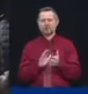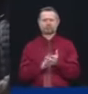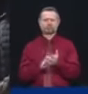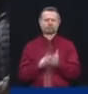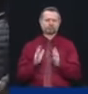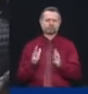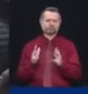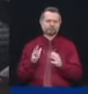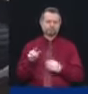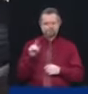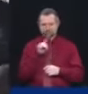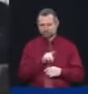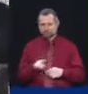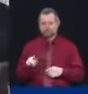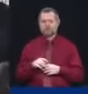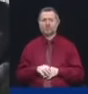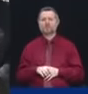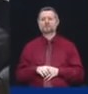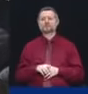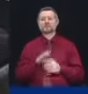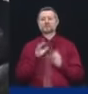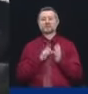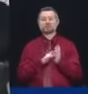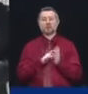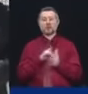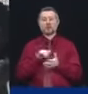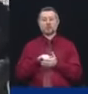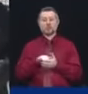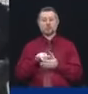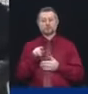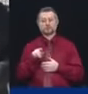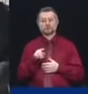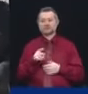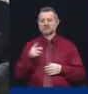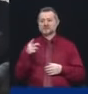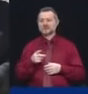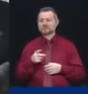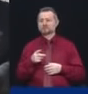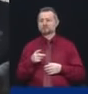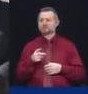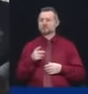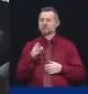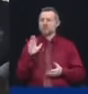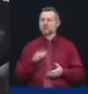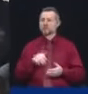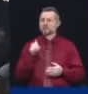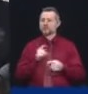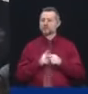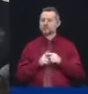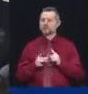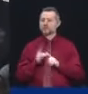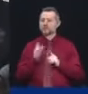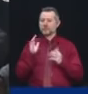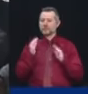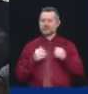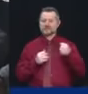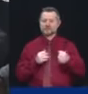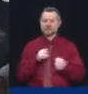great progress. Central New York is second only for the lowest positivity to the southern tier, which is